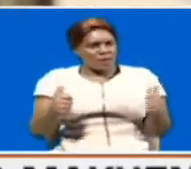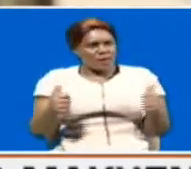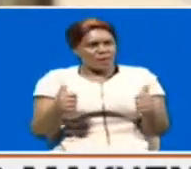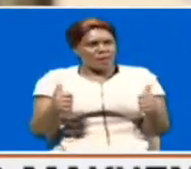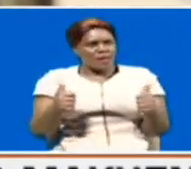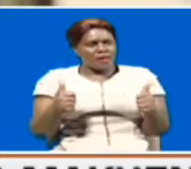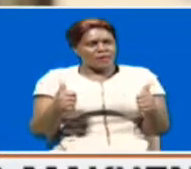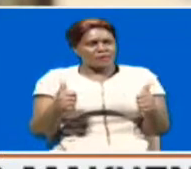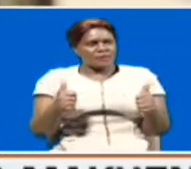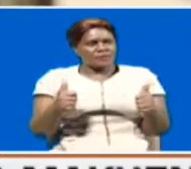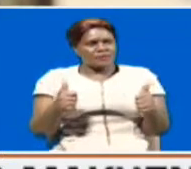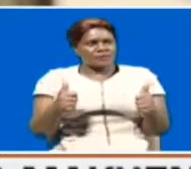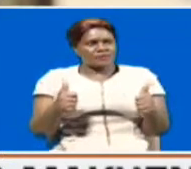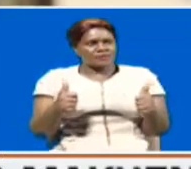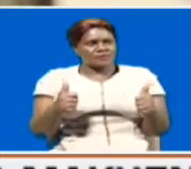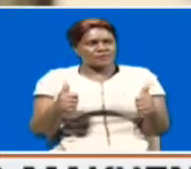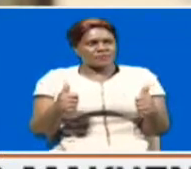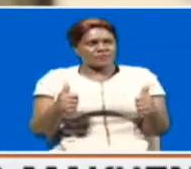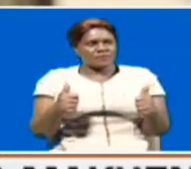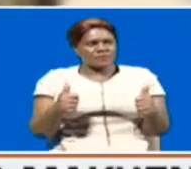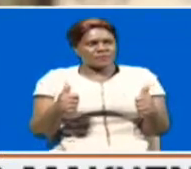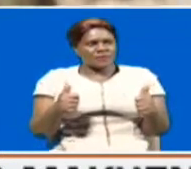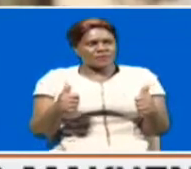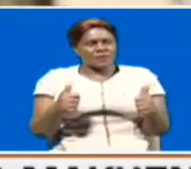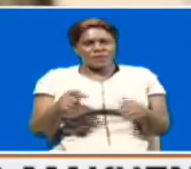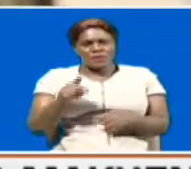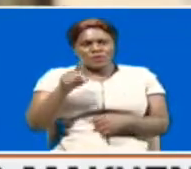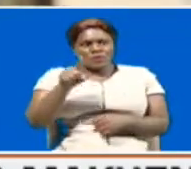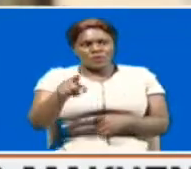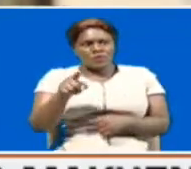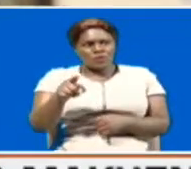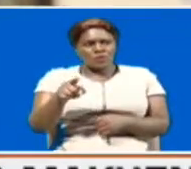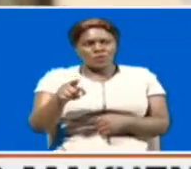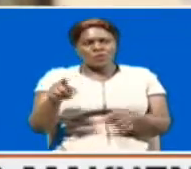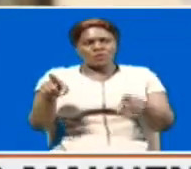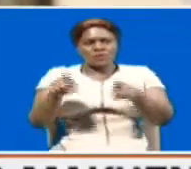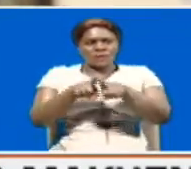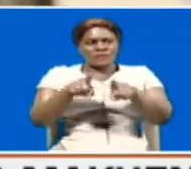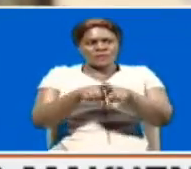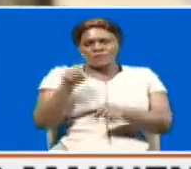virally suppressed in the principle of you is equals to